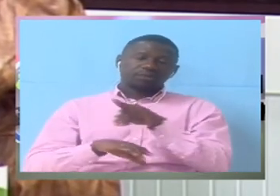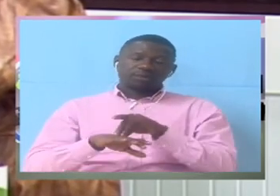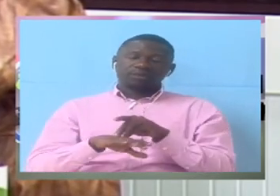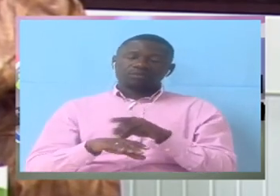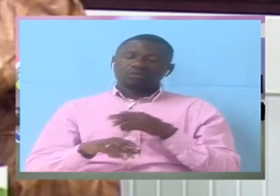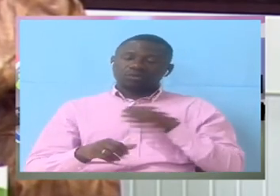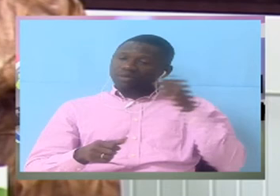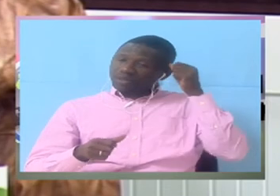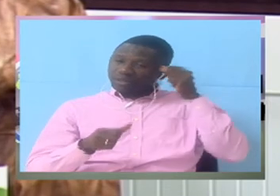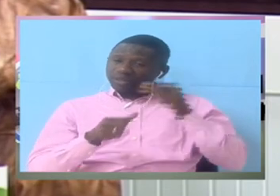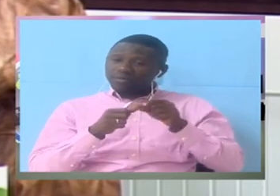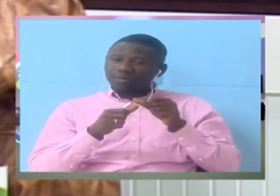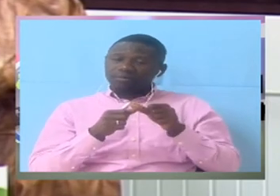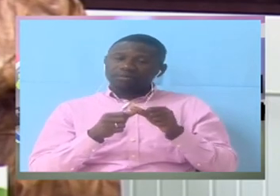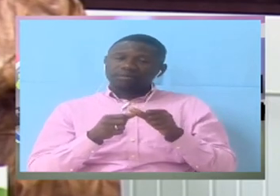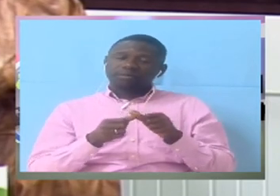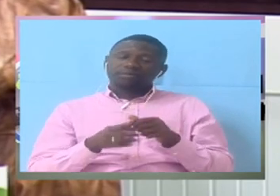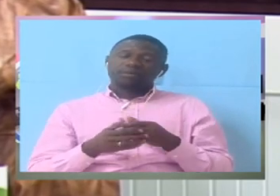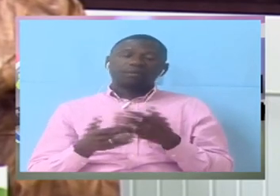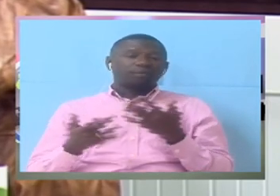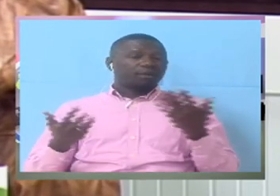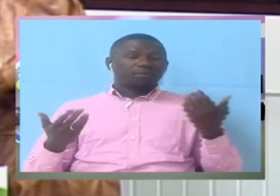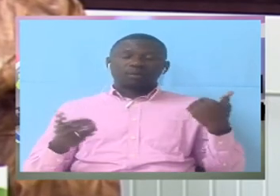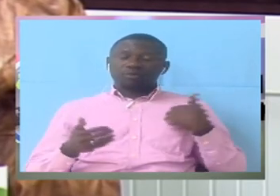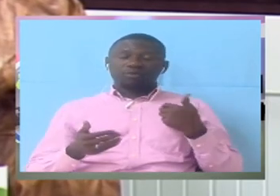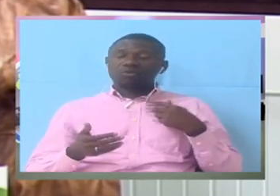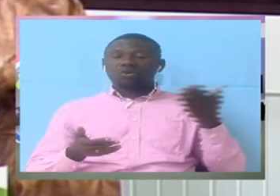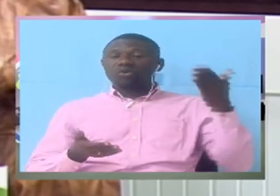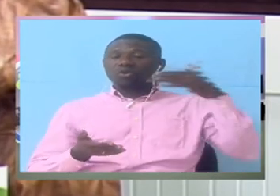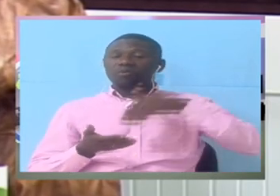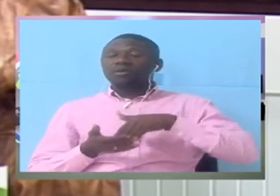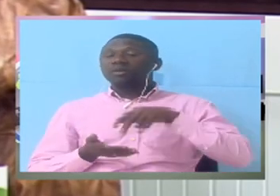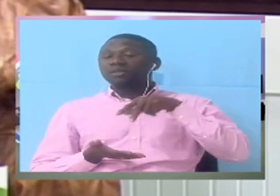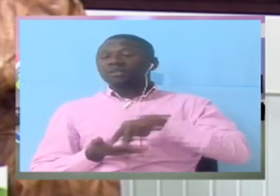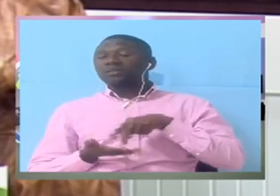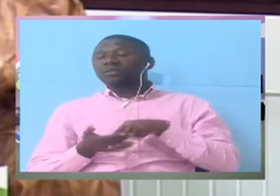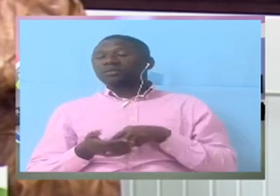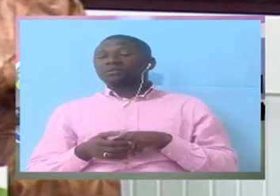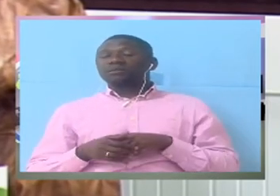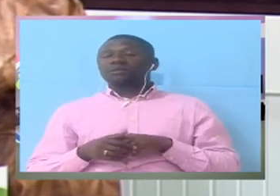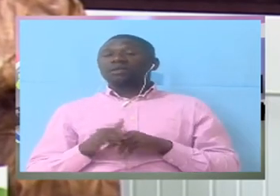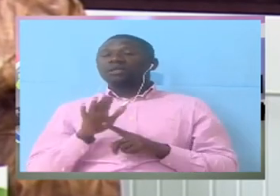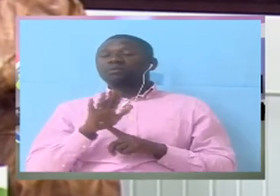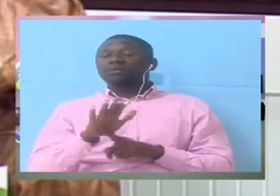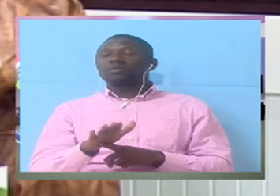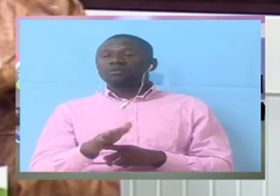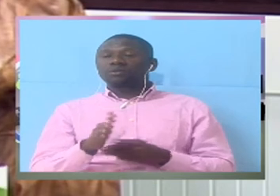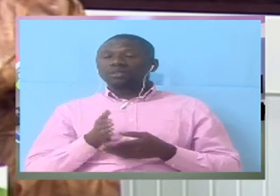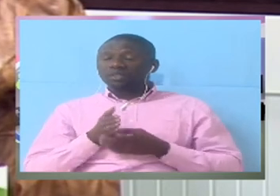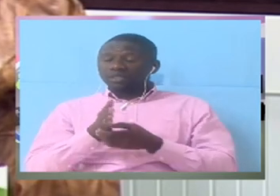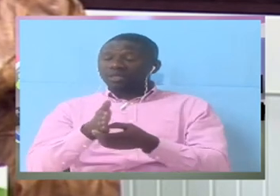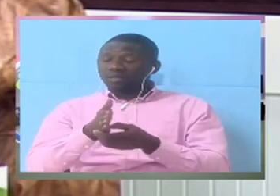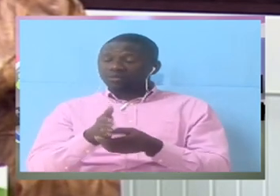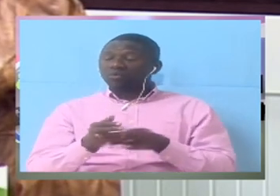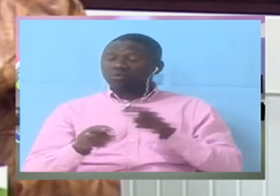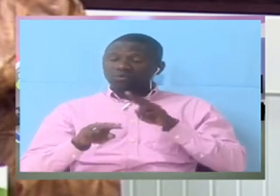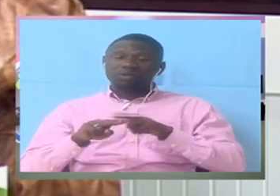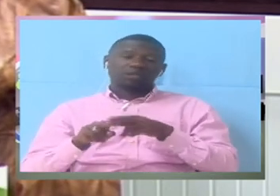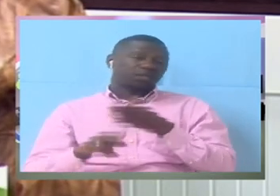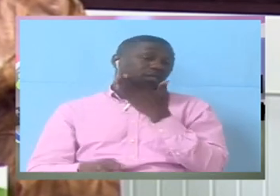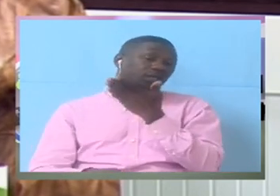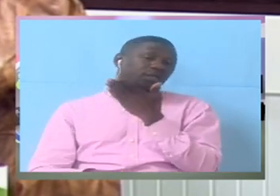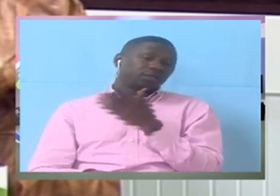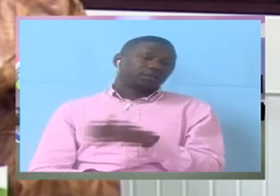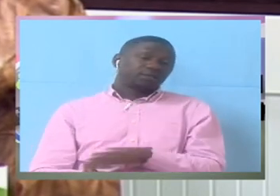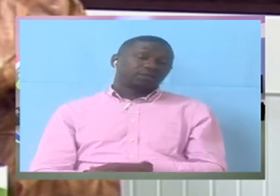Because I can recall, many people stand here, especially director of Mfombesiri, especially the current